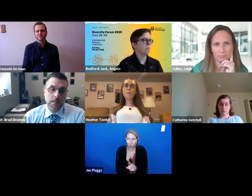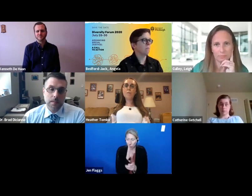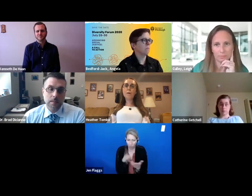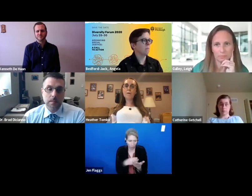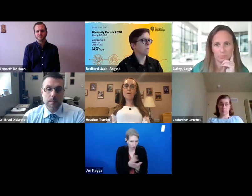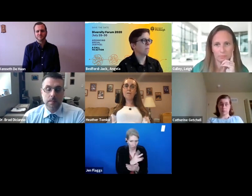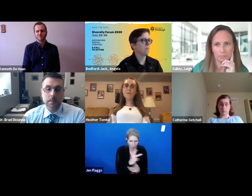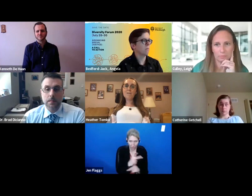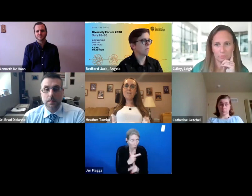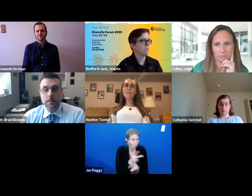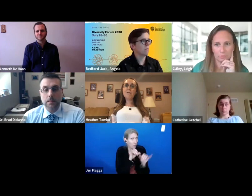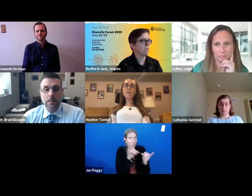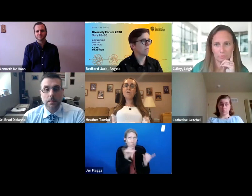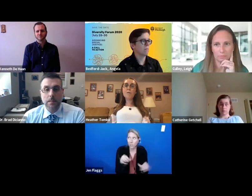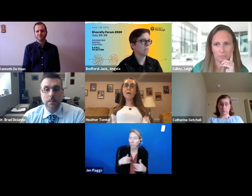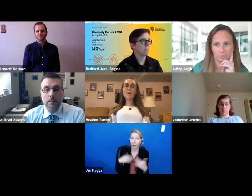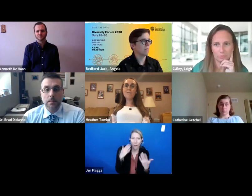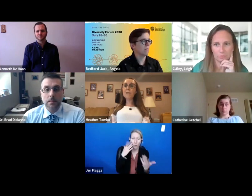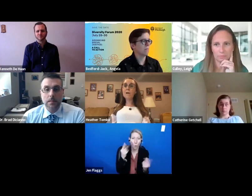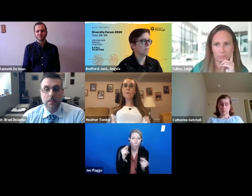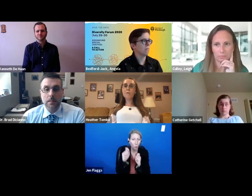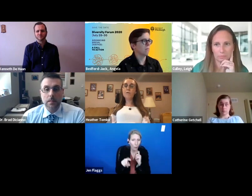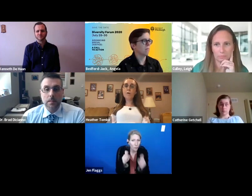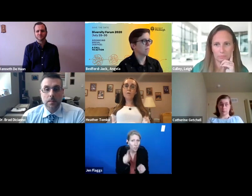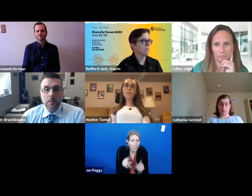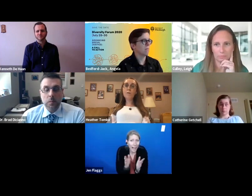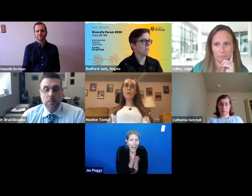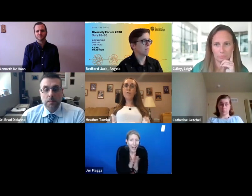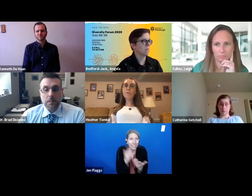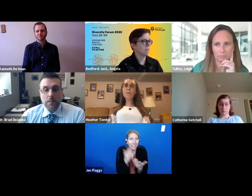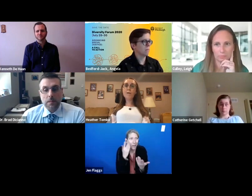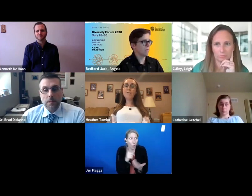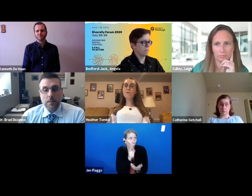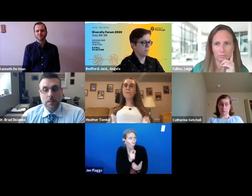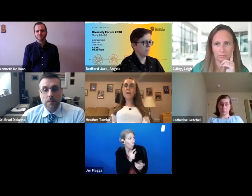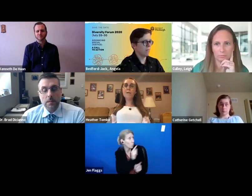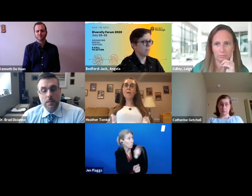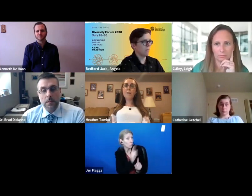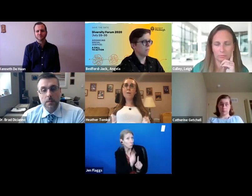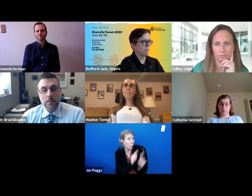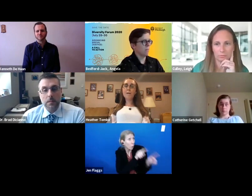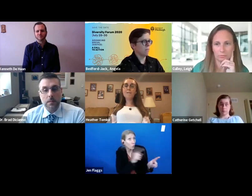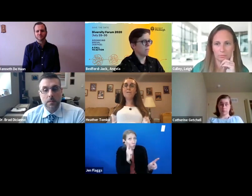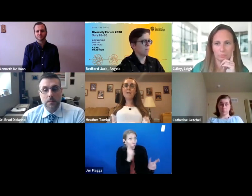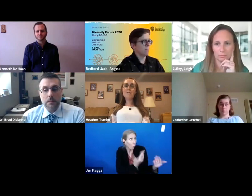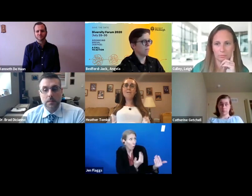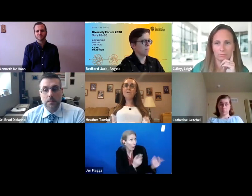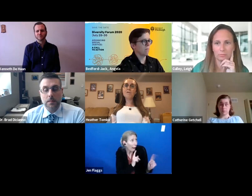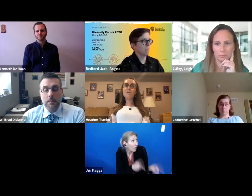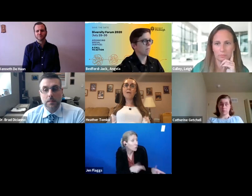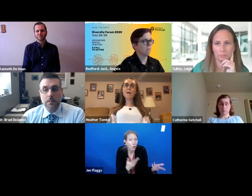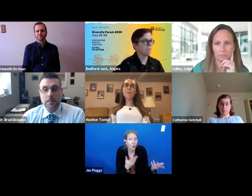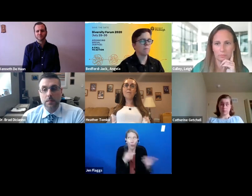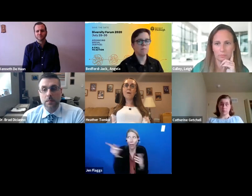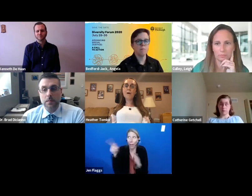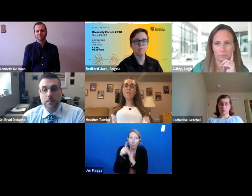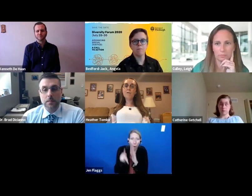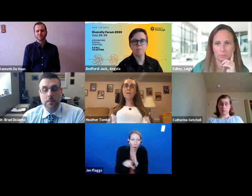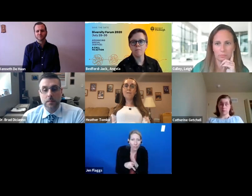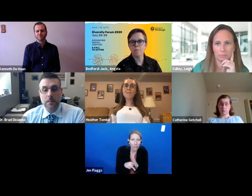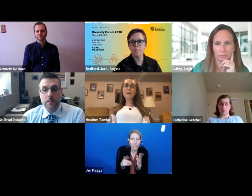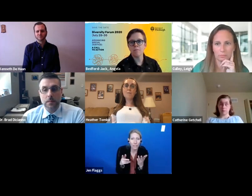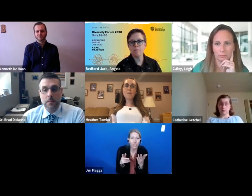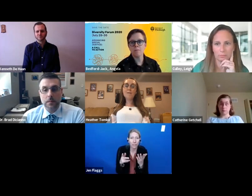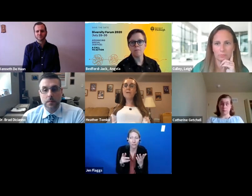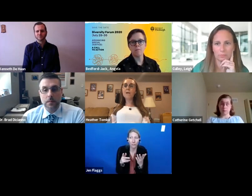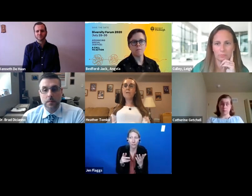don't know what questions to ask and who to go to for answers. And the policies that exist right now are